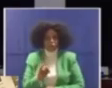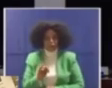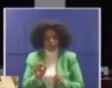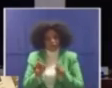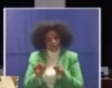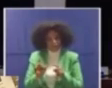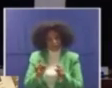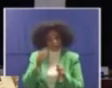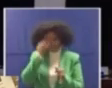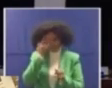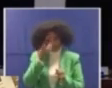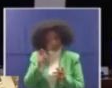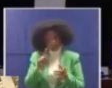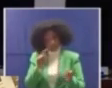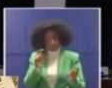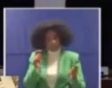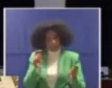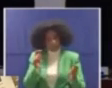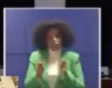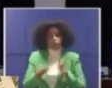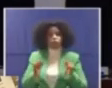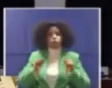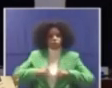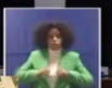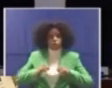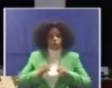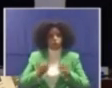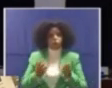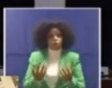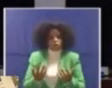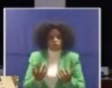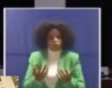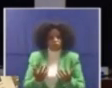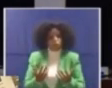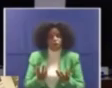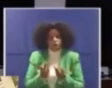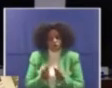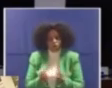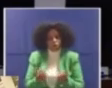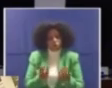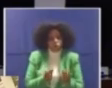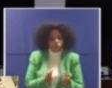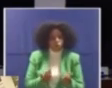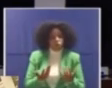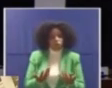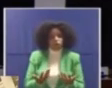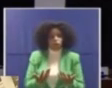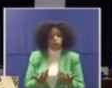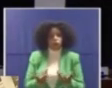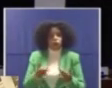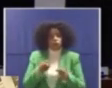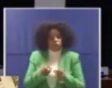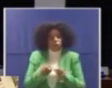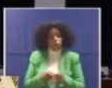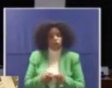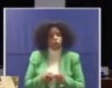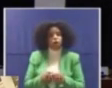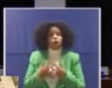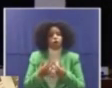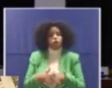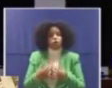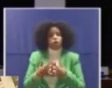the Revitalized Agreement on the Resolution of Conflict in the Republic of South Sudan, signed by